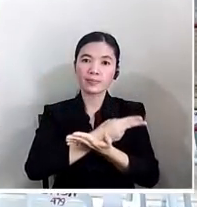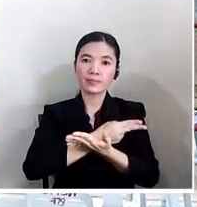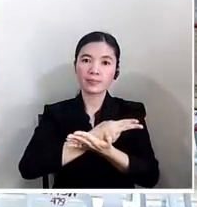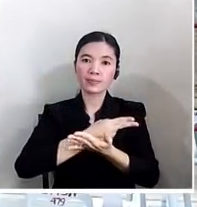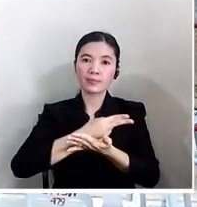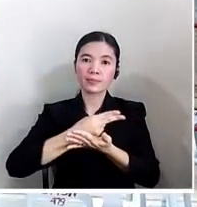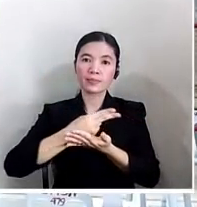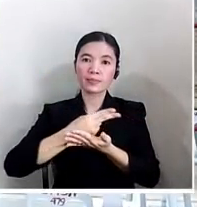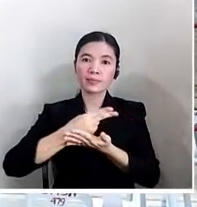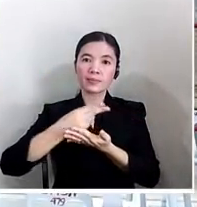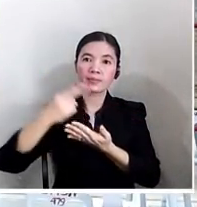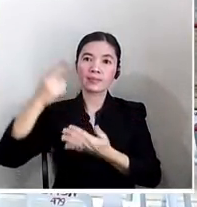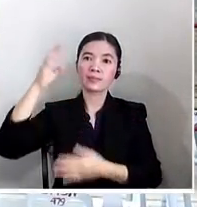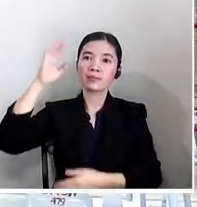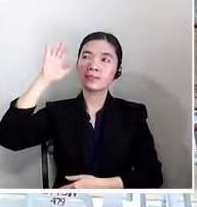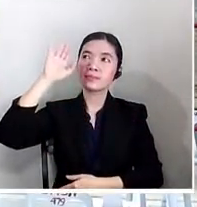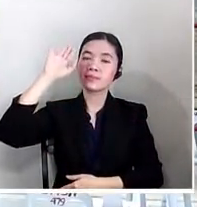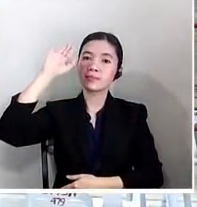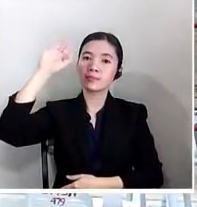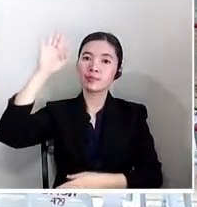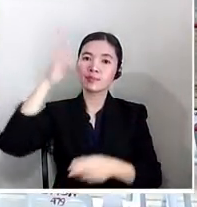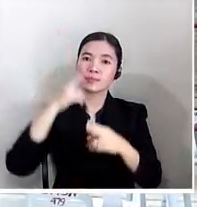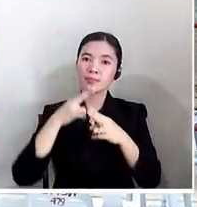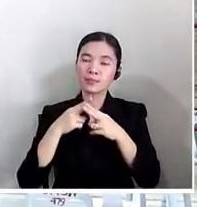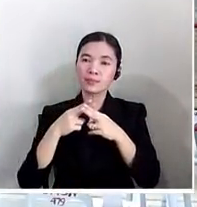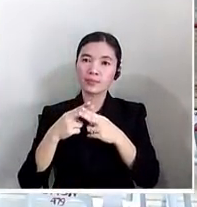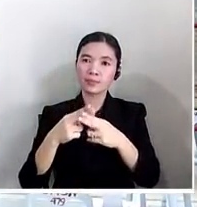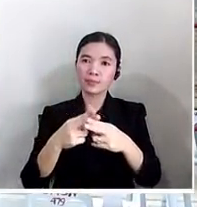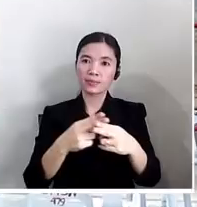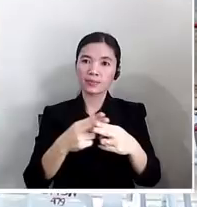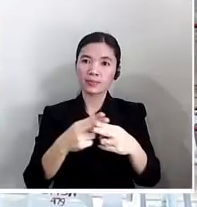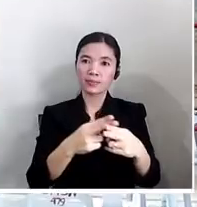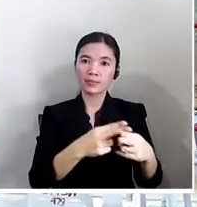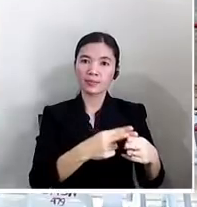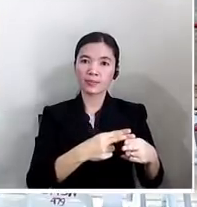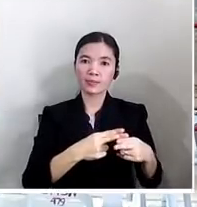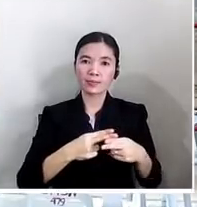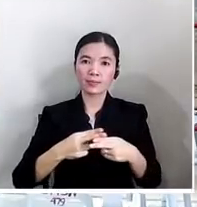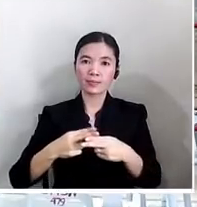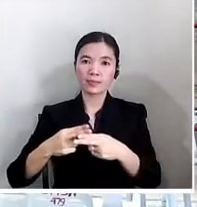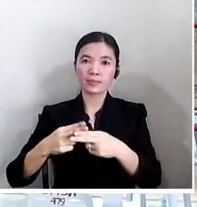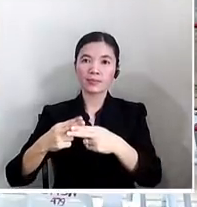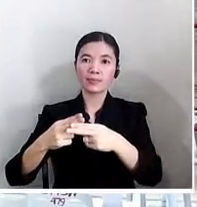heaven, hallowed be thy name.